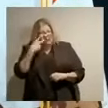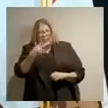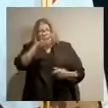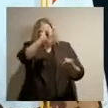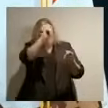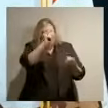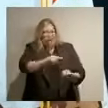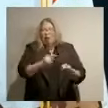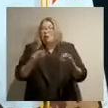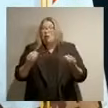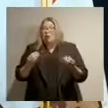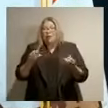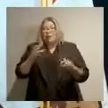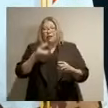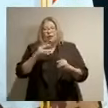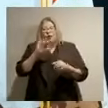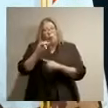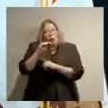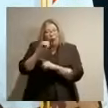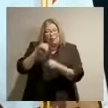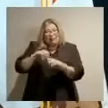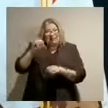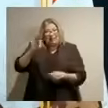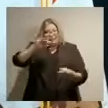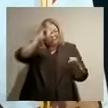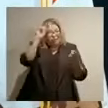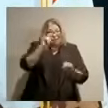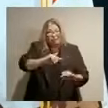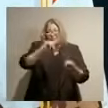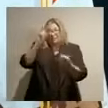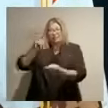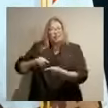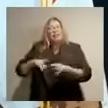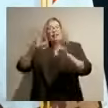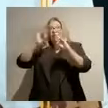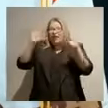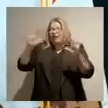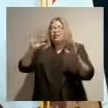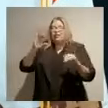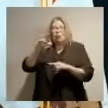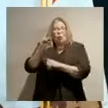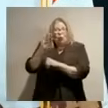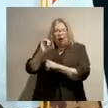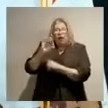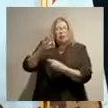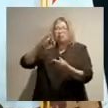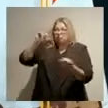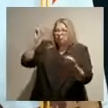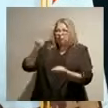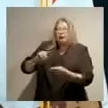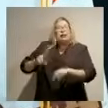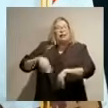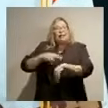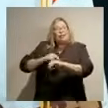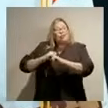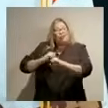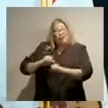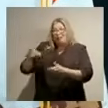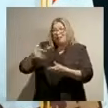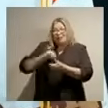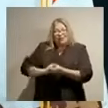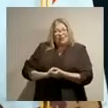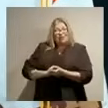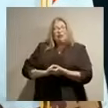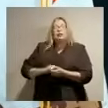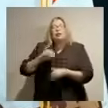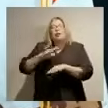Francisco, 32%, 14% decline in violent crime. Partnerships that we want to continue to advance. National Guard partnerships on the